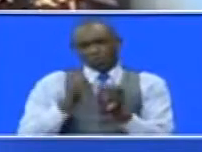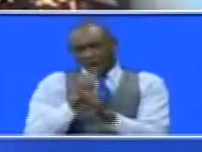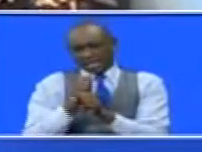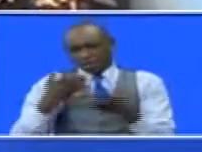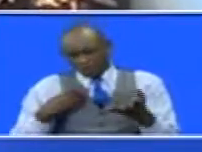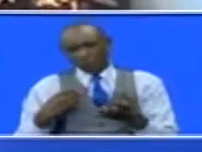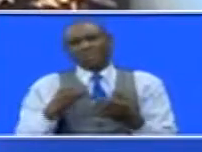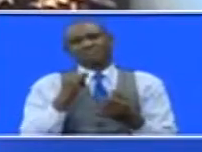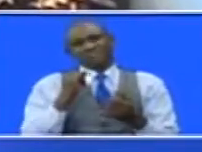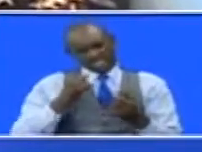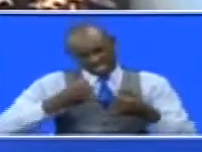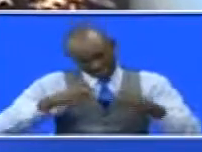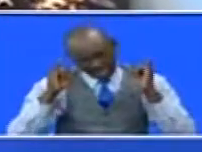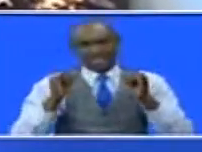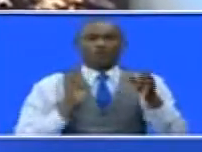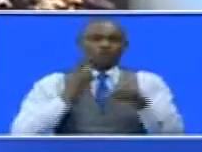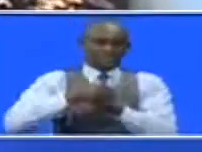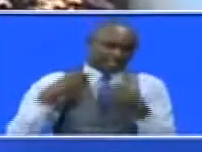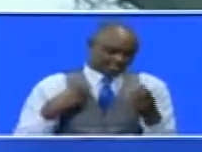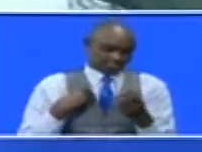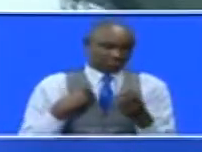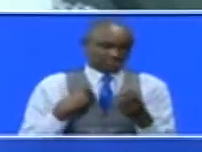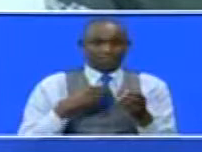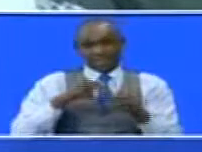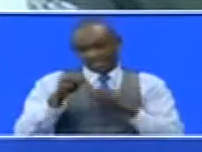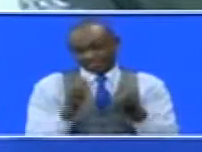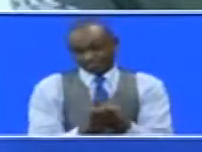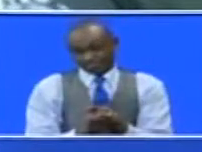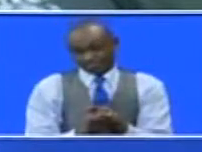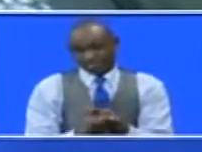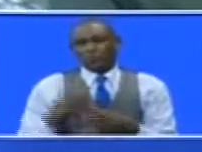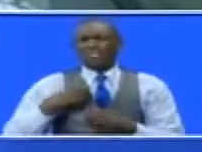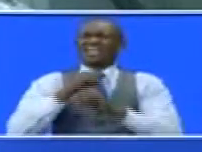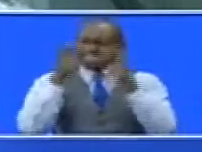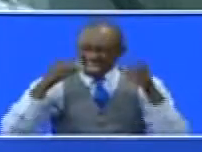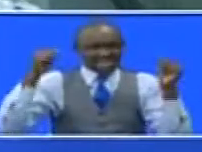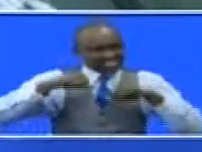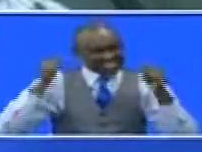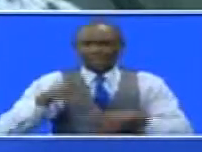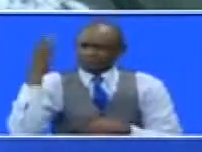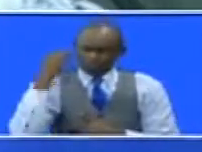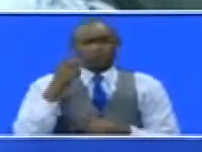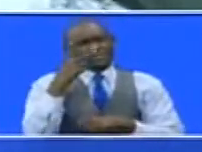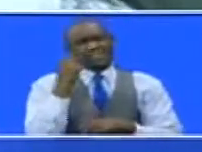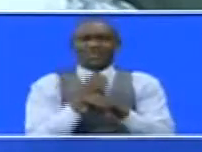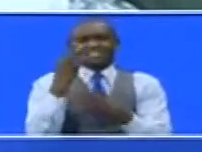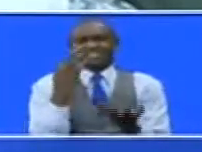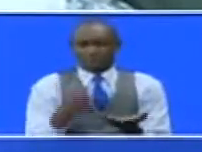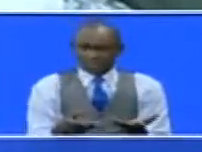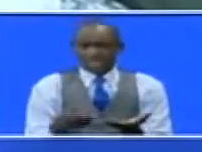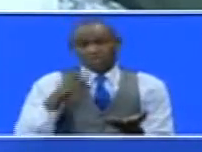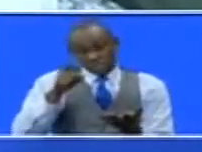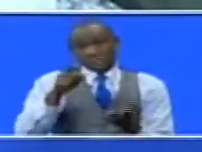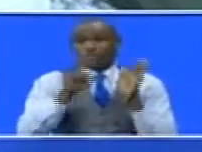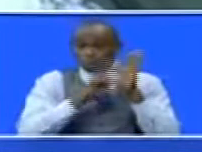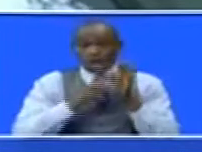of the independent oversight mechanism in the Rome Statute. We had a clear understanding in 2013 that the amendments would apply